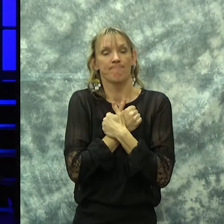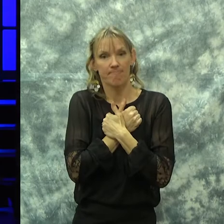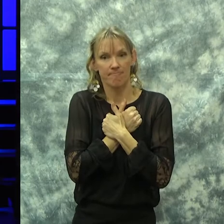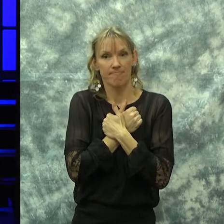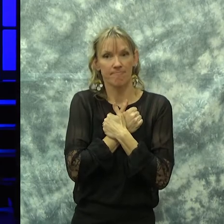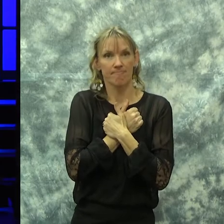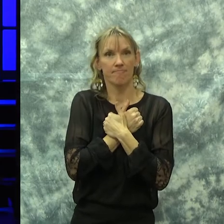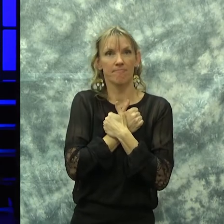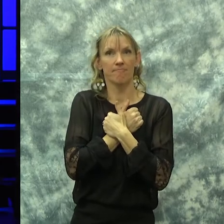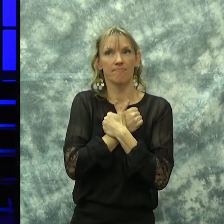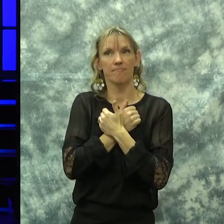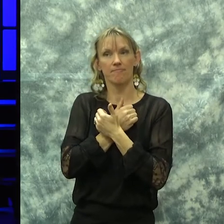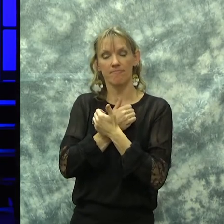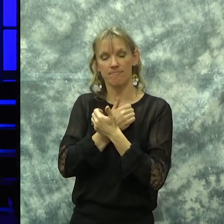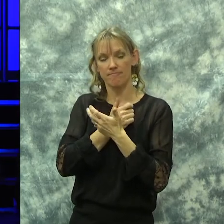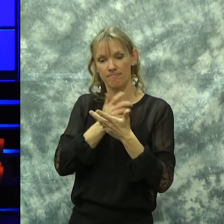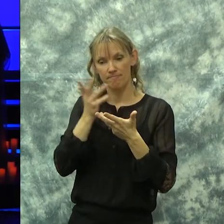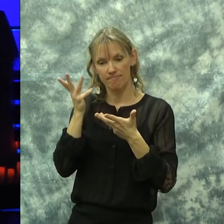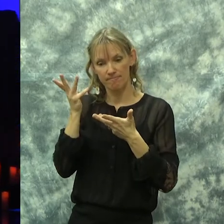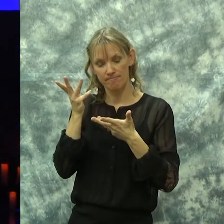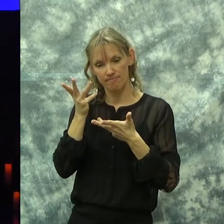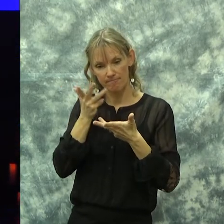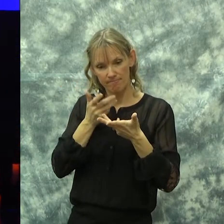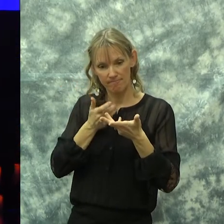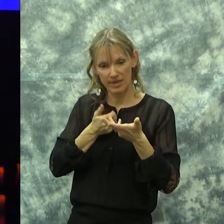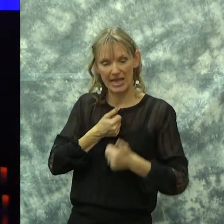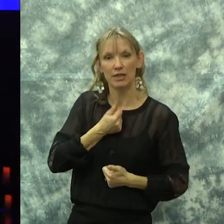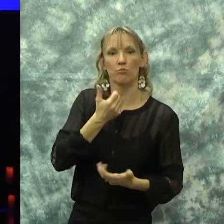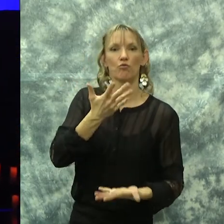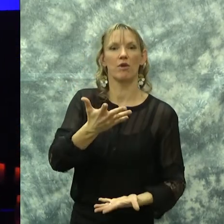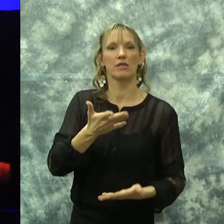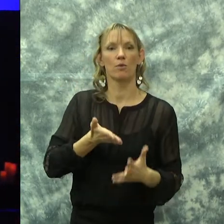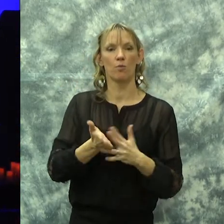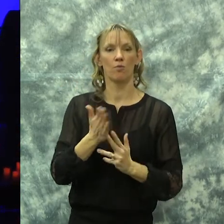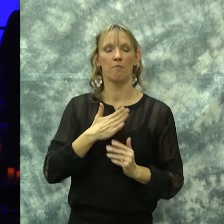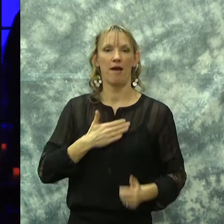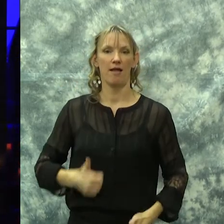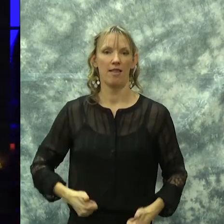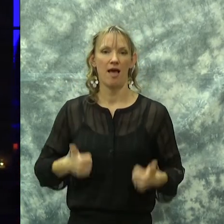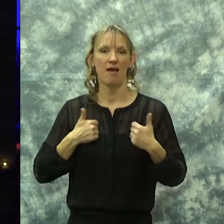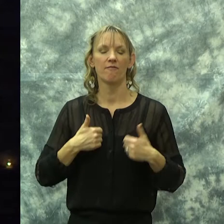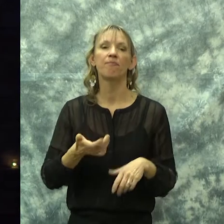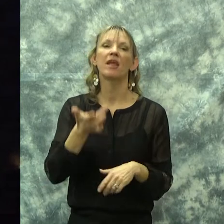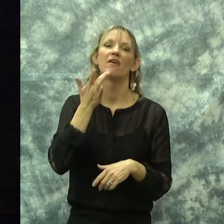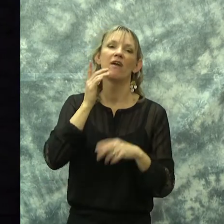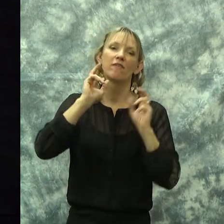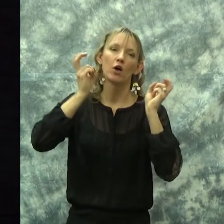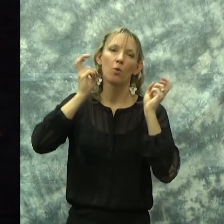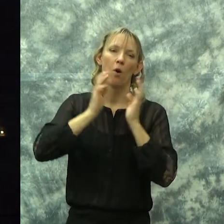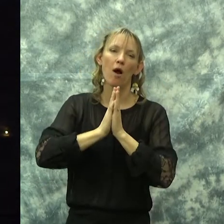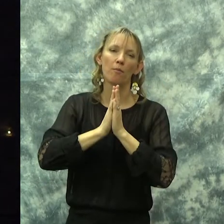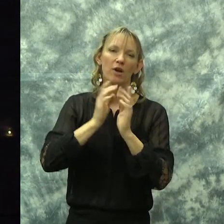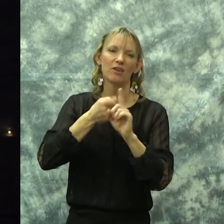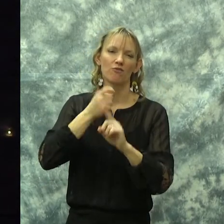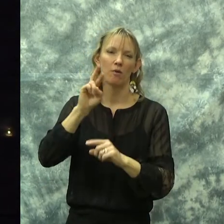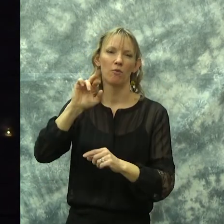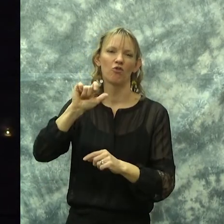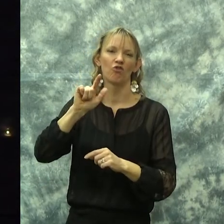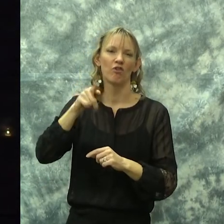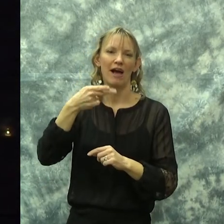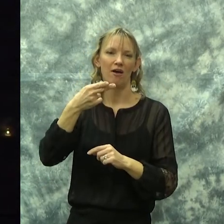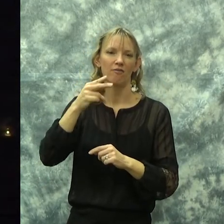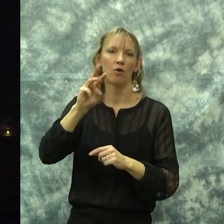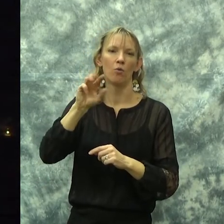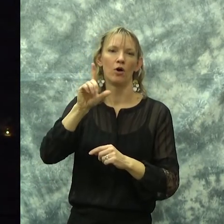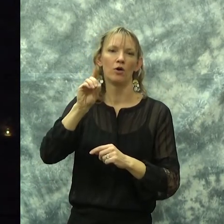embrace with me and work it into the context of my life. My favorite quote on prayer comes from Ralph Waldo